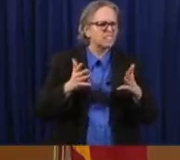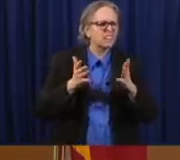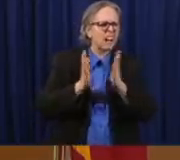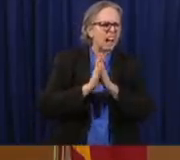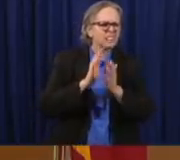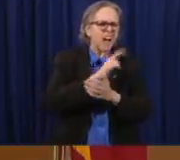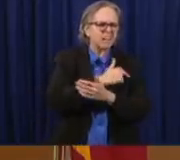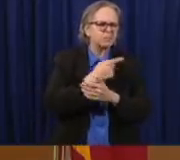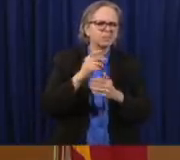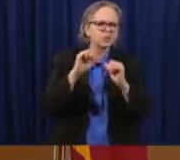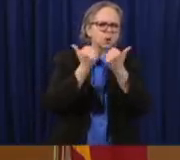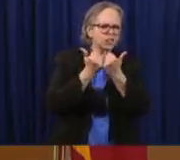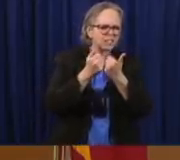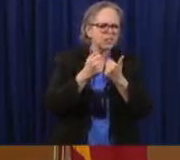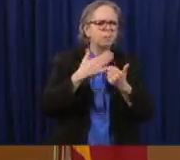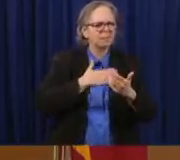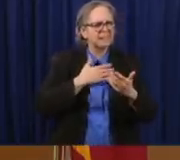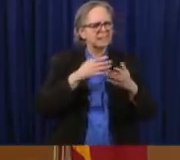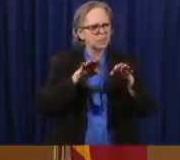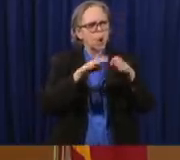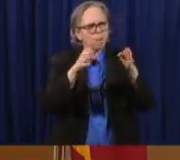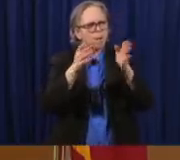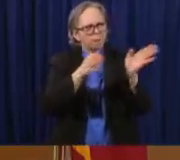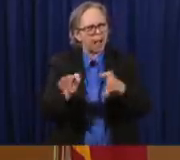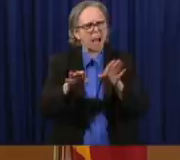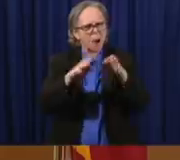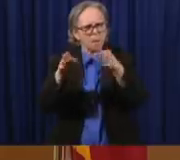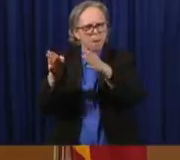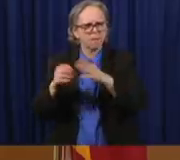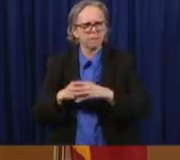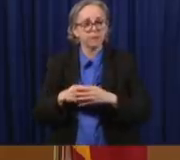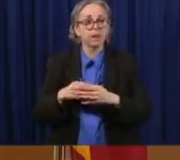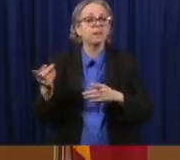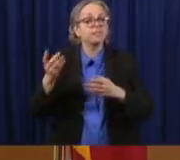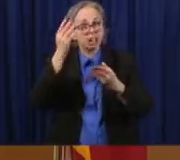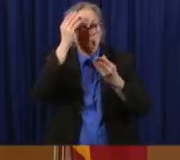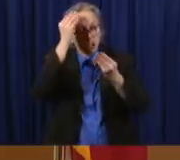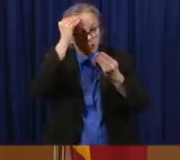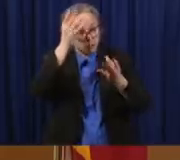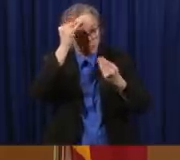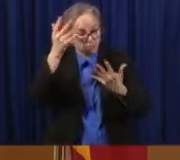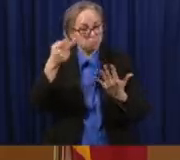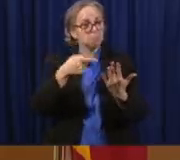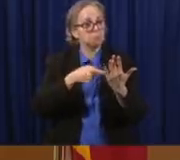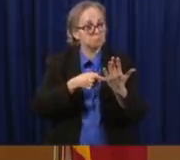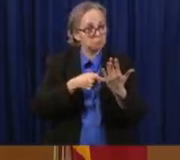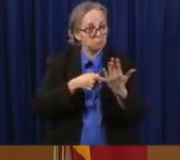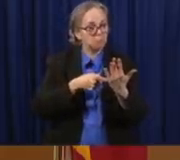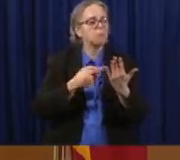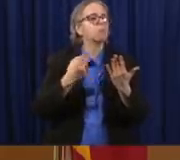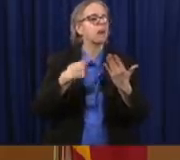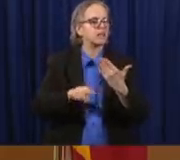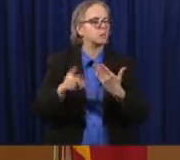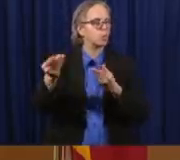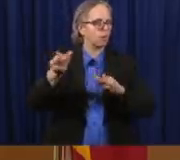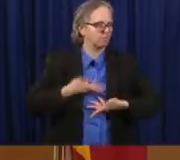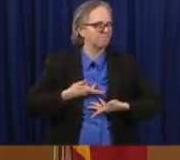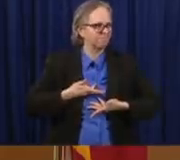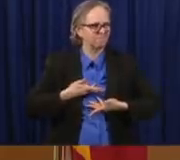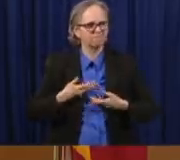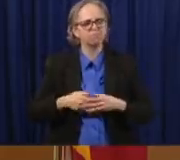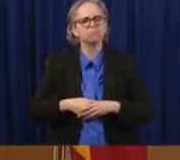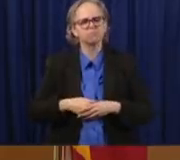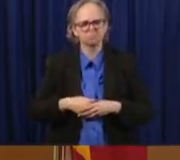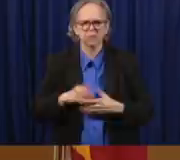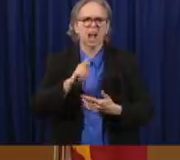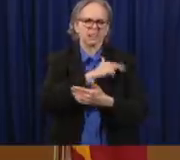now, they owe me a report, and we will share that report and that information with you as soon as we get it. So hospitals opening up more